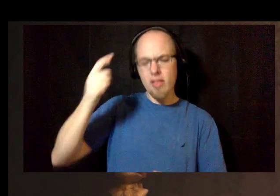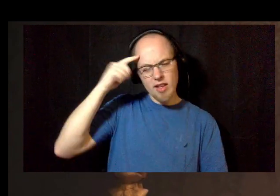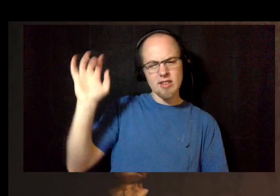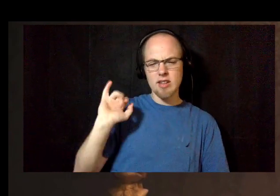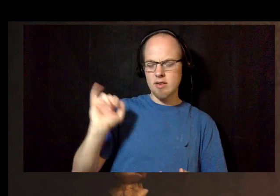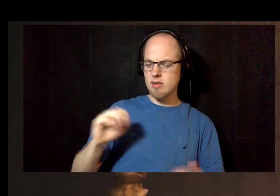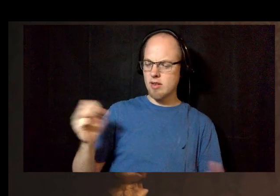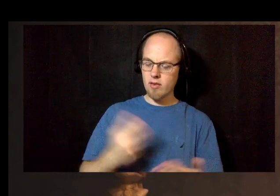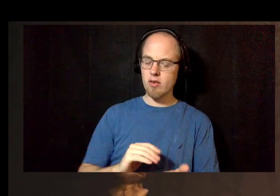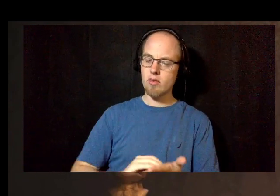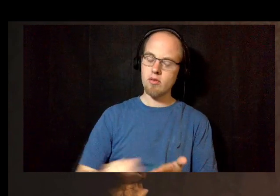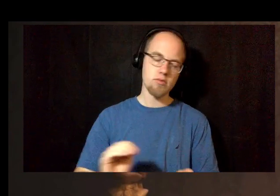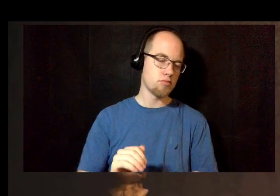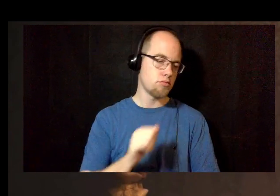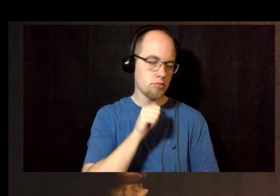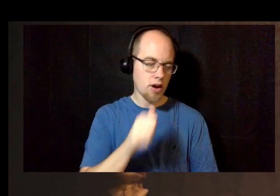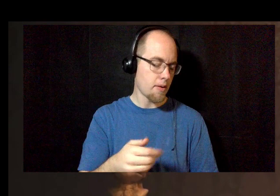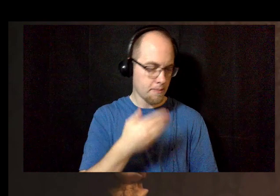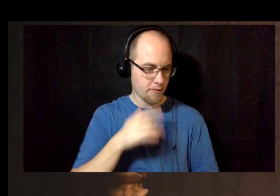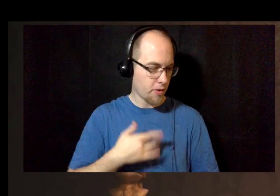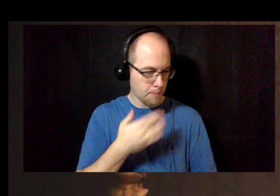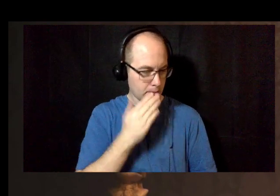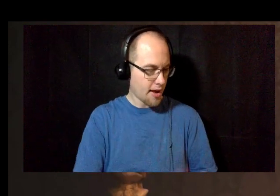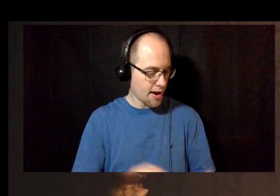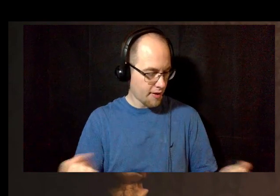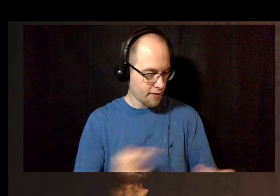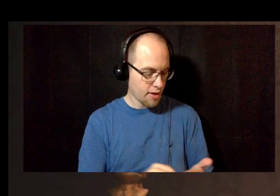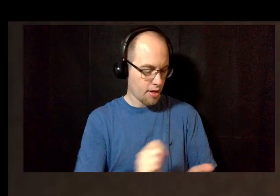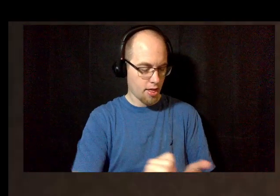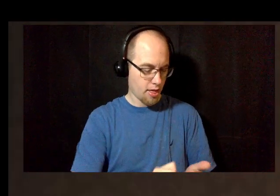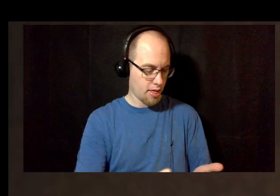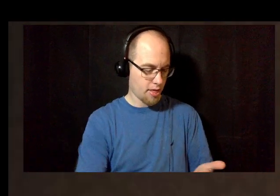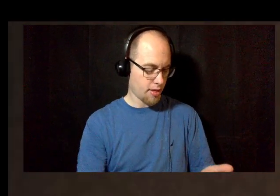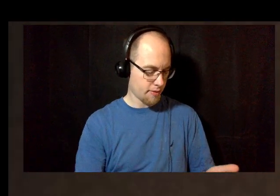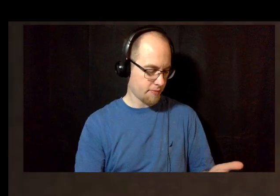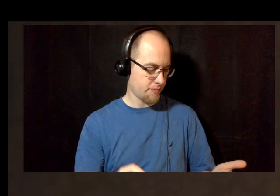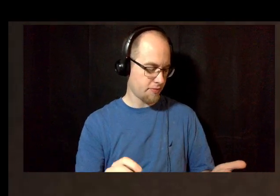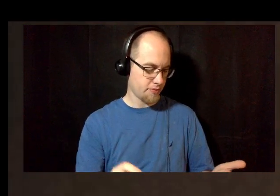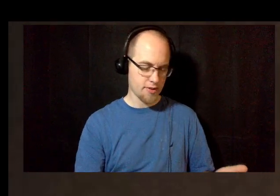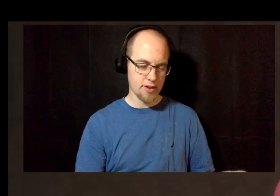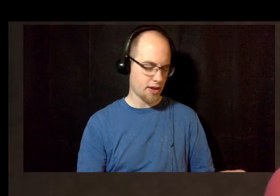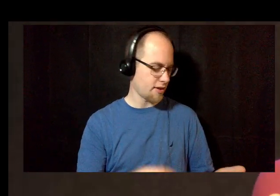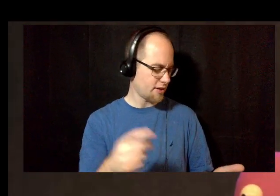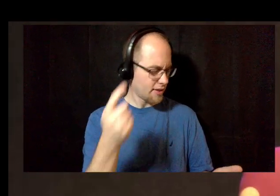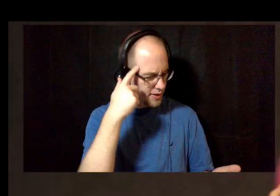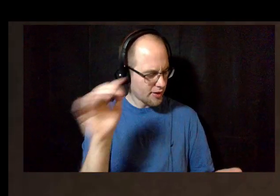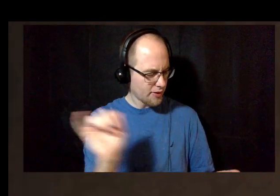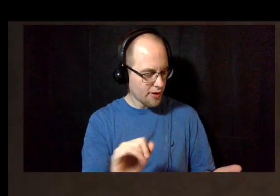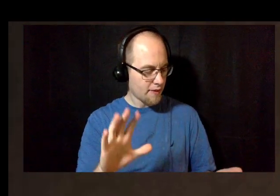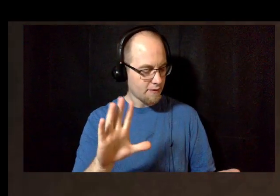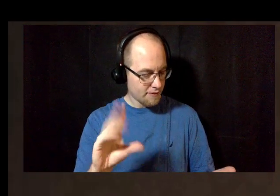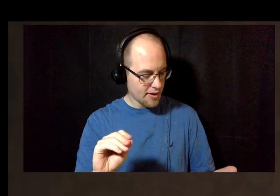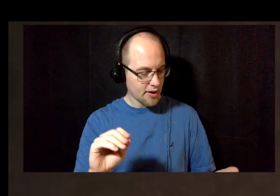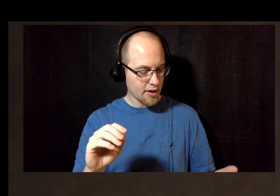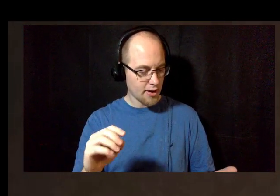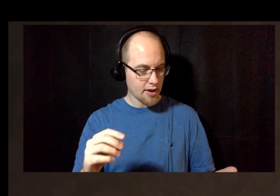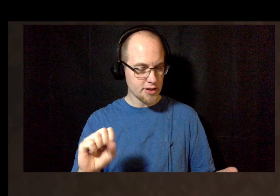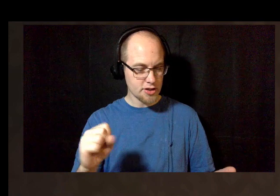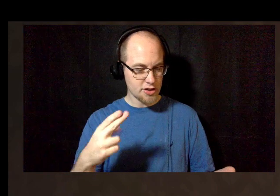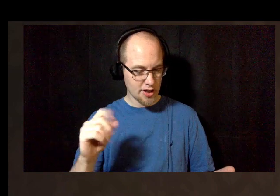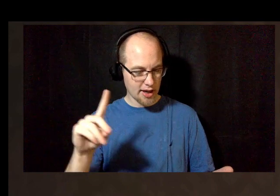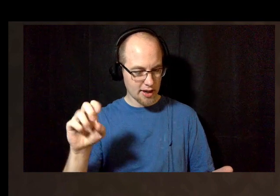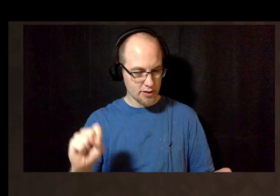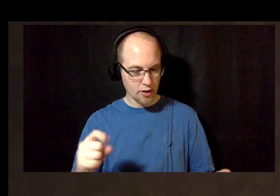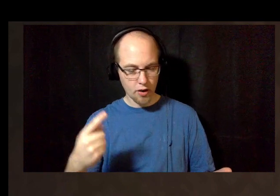you feel not too bad when you churn out something akin to 50 Shades of Grey fan fiction. Every